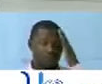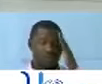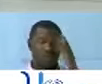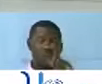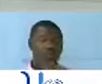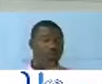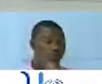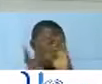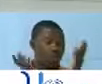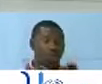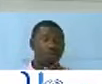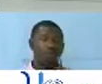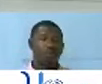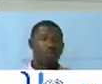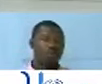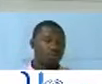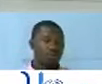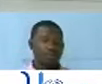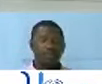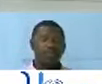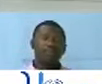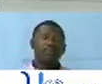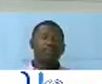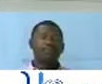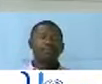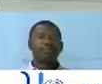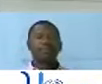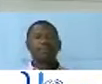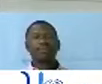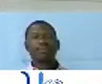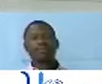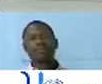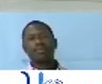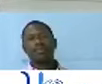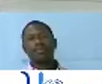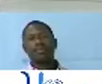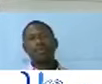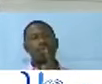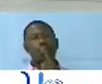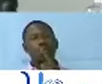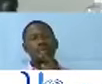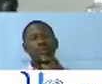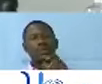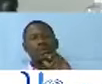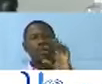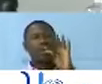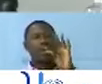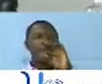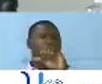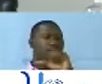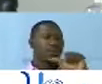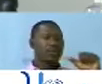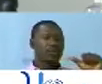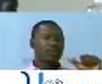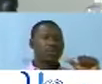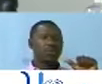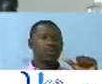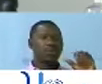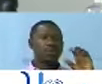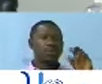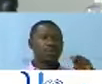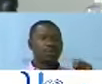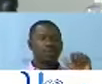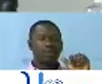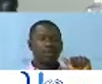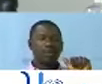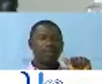What we planned. I think there was that. So, who was the Attorney General at that time? Kan mo won Attorney General bi